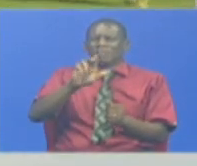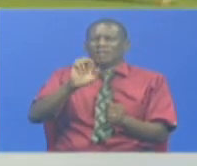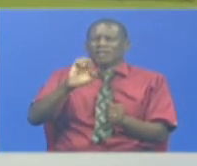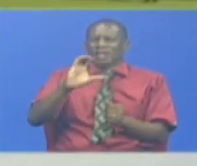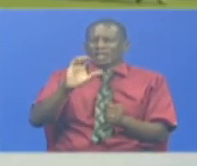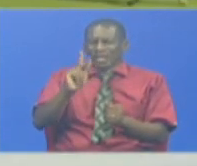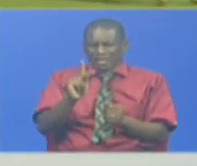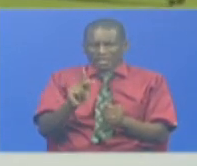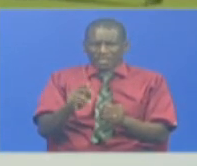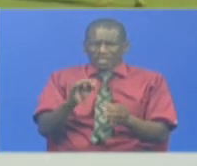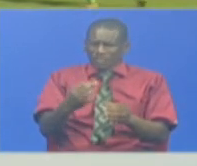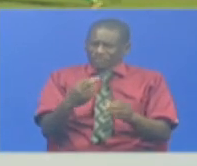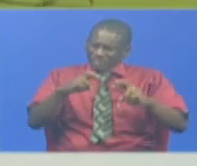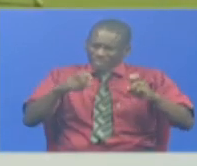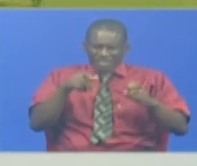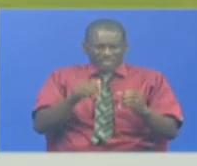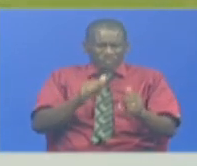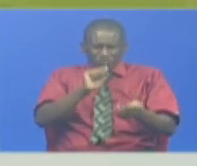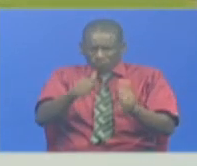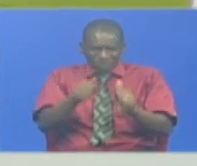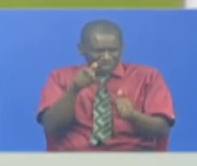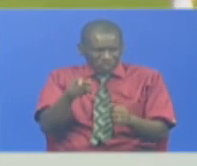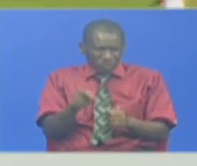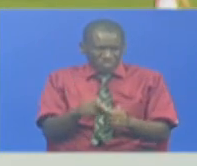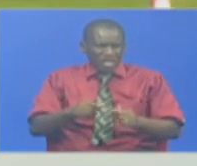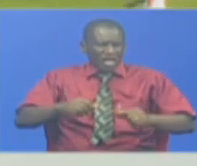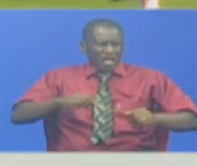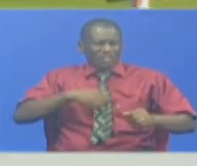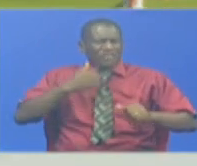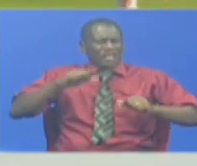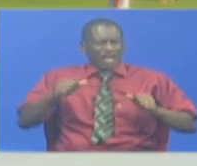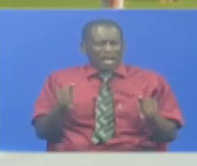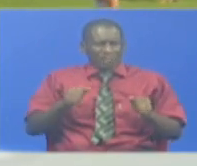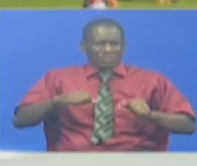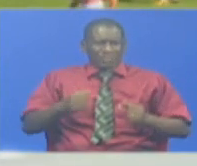nikiangalia highlight, nasikia furaha kutoka kwangu.